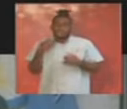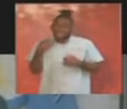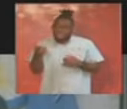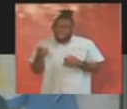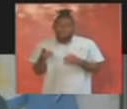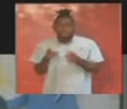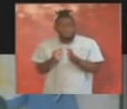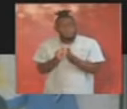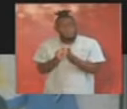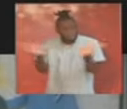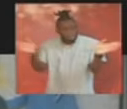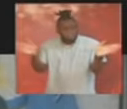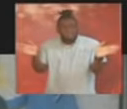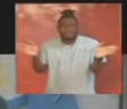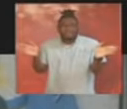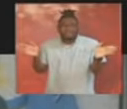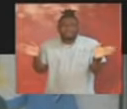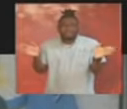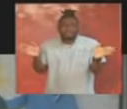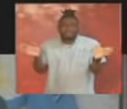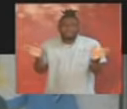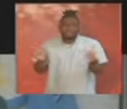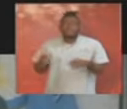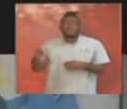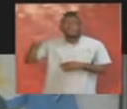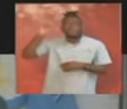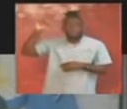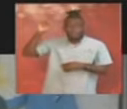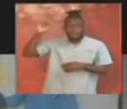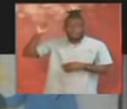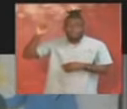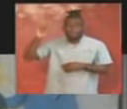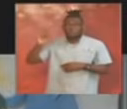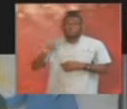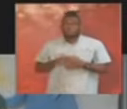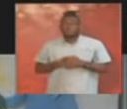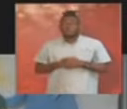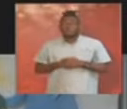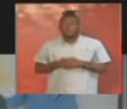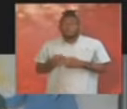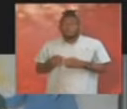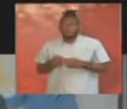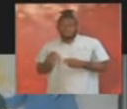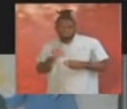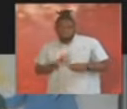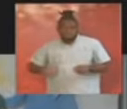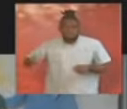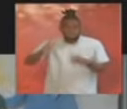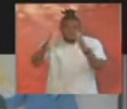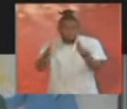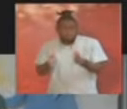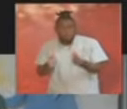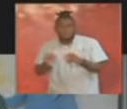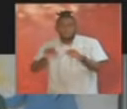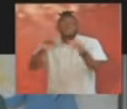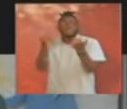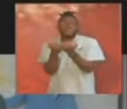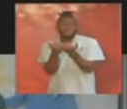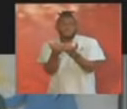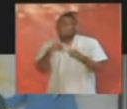that our Tobago Tourism Agency Limited, we constantly in collaboration with our